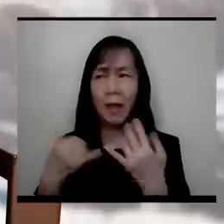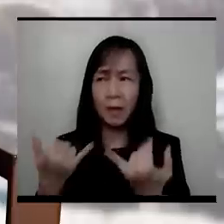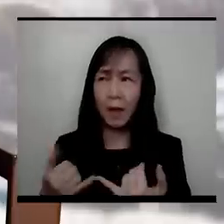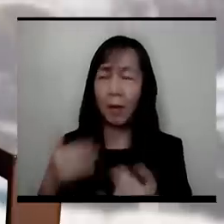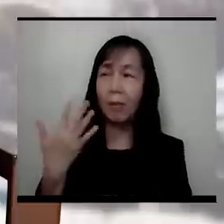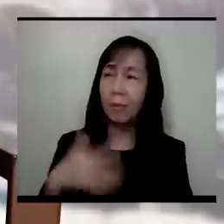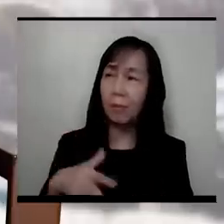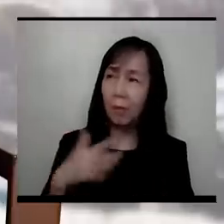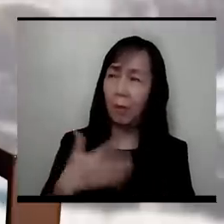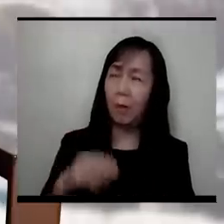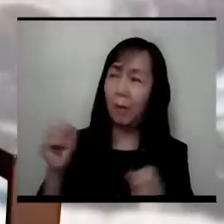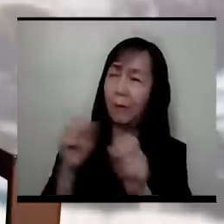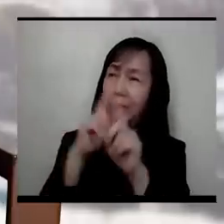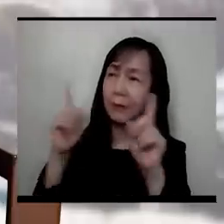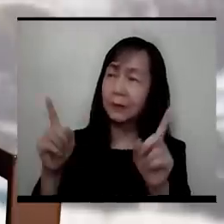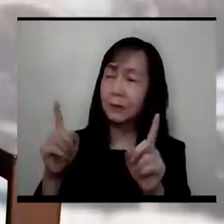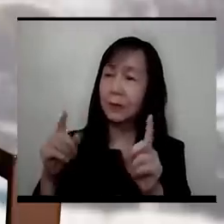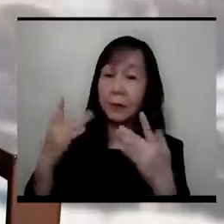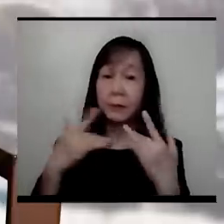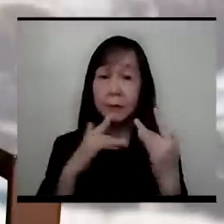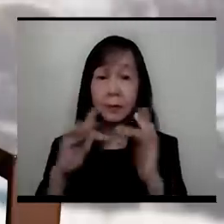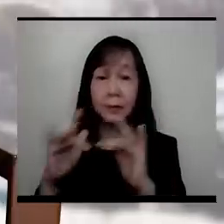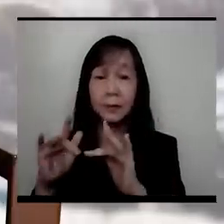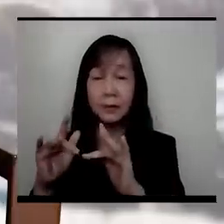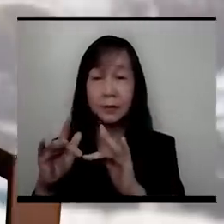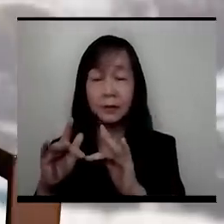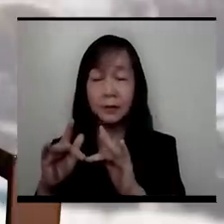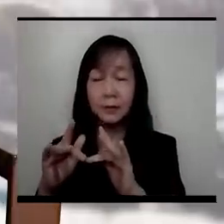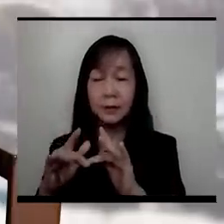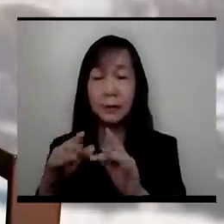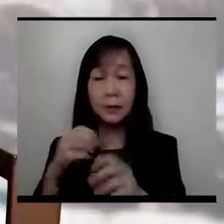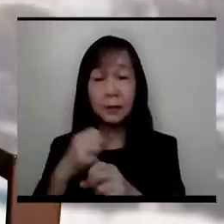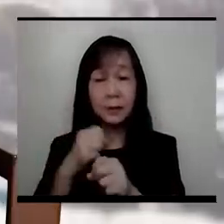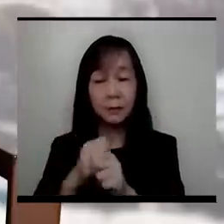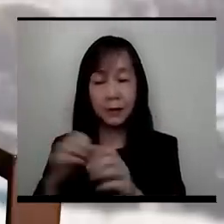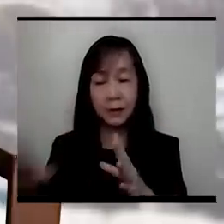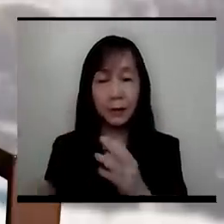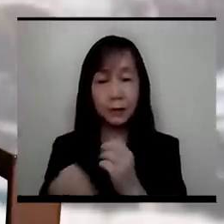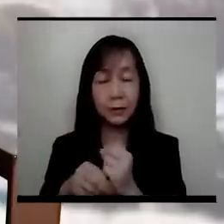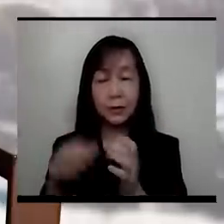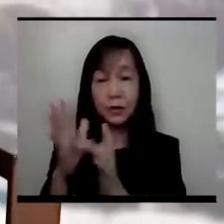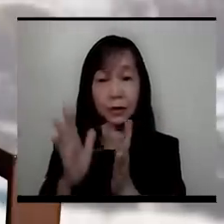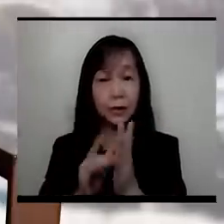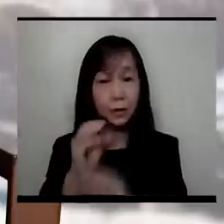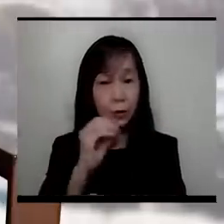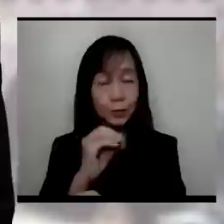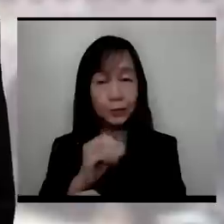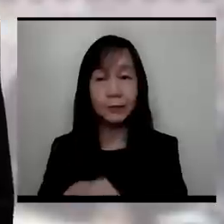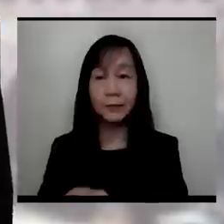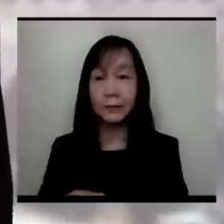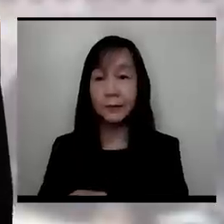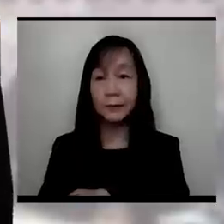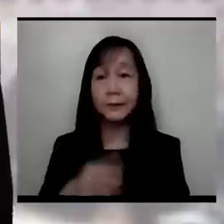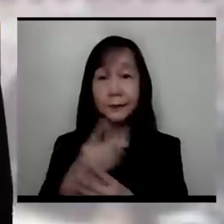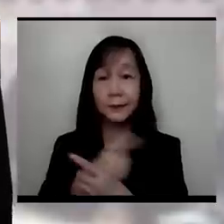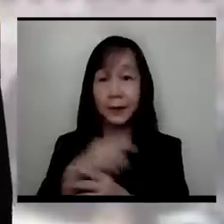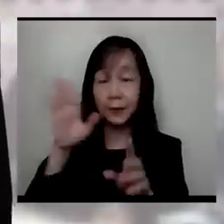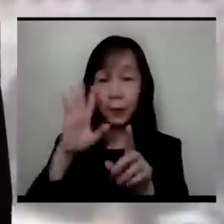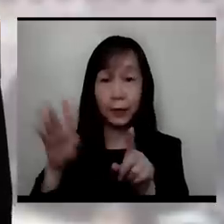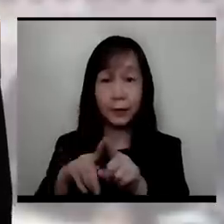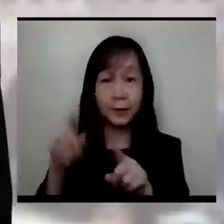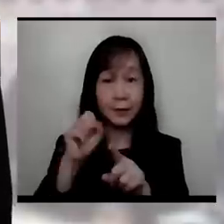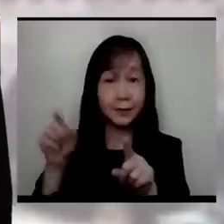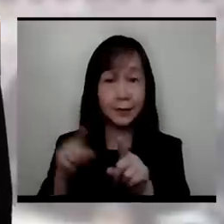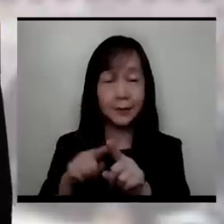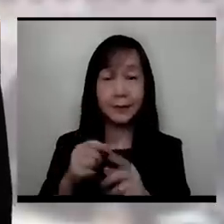At the mercy That has counted him As Jesus' own My dear brothers and